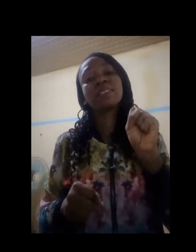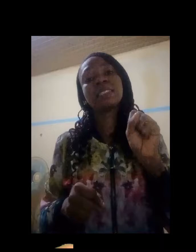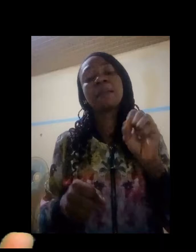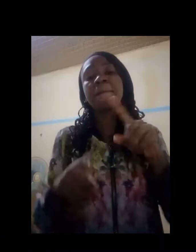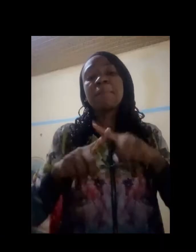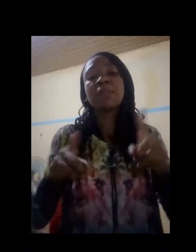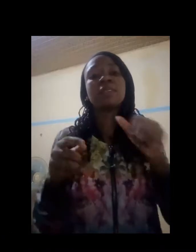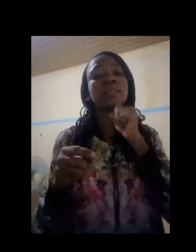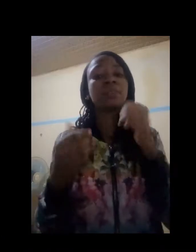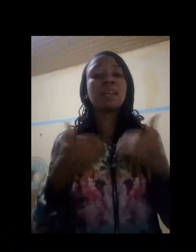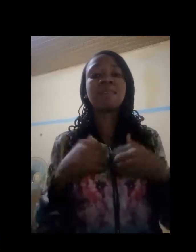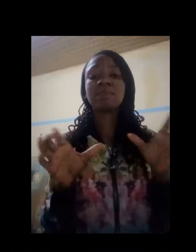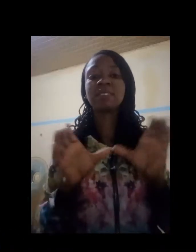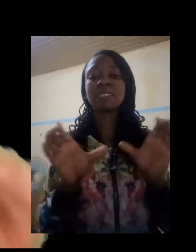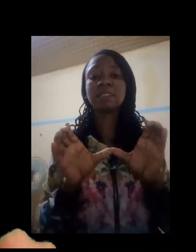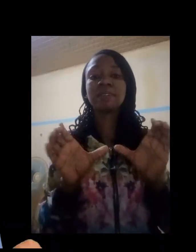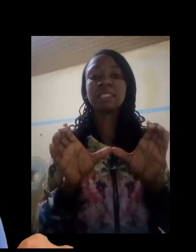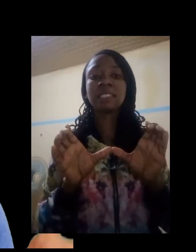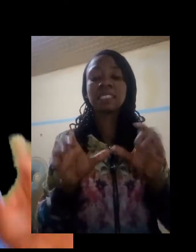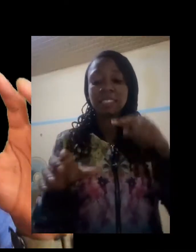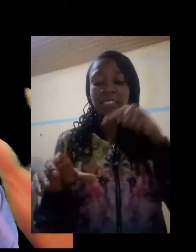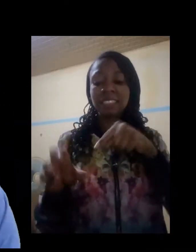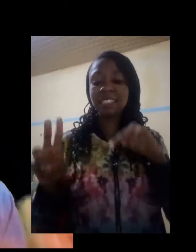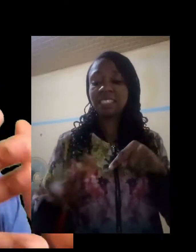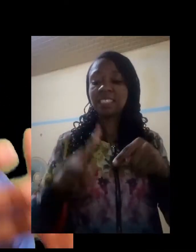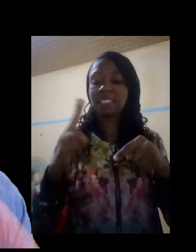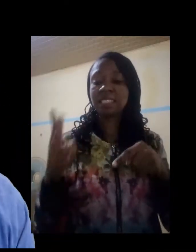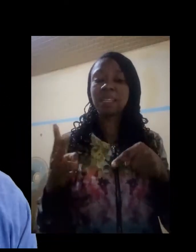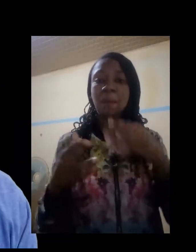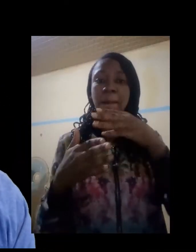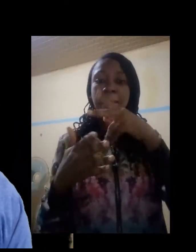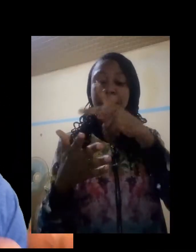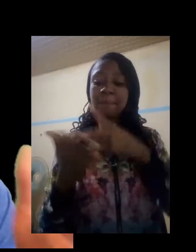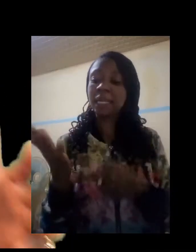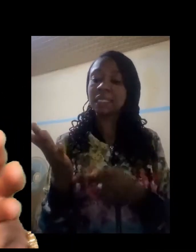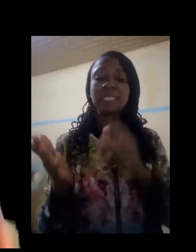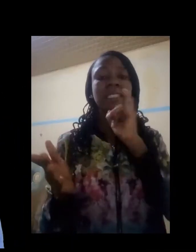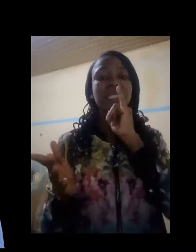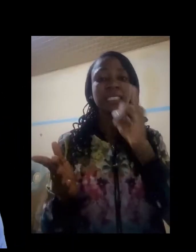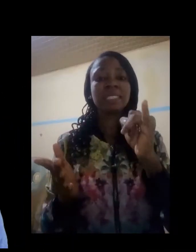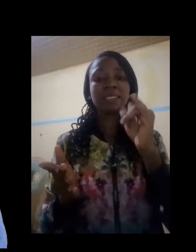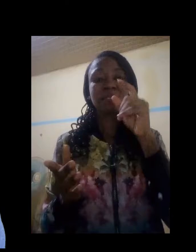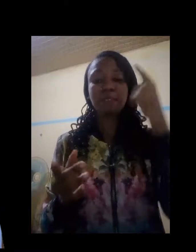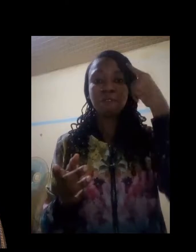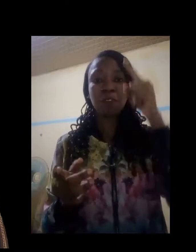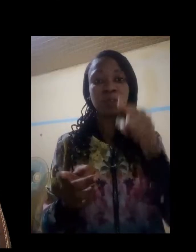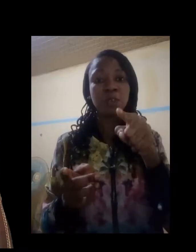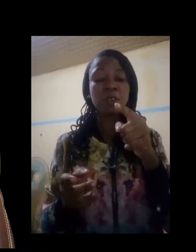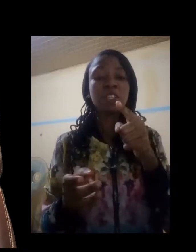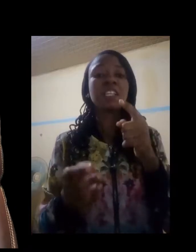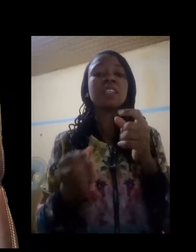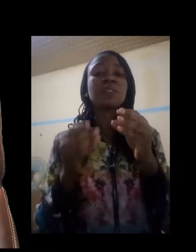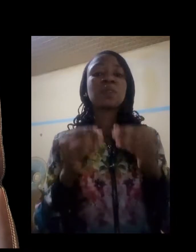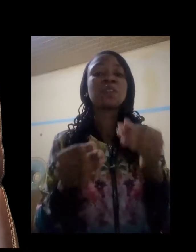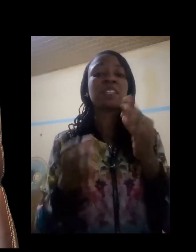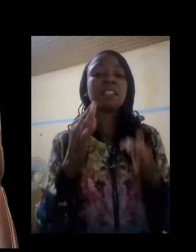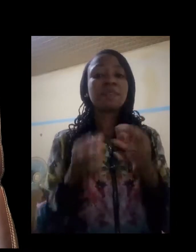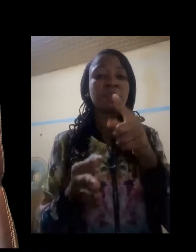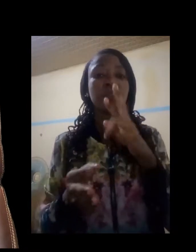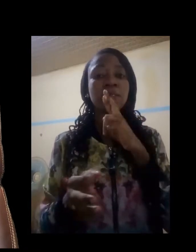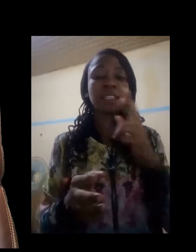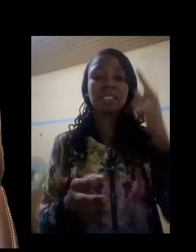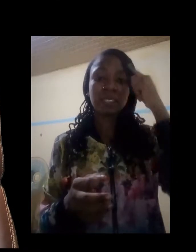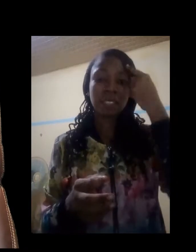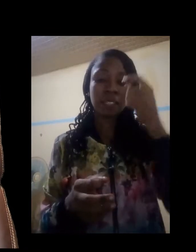certification courses. So this second stage is for you. So if you are thinking about